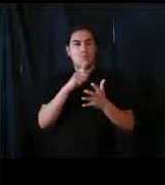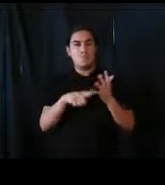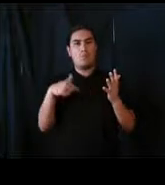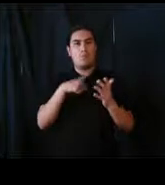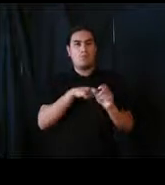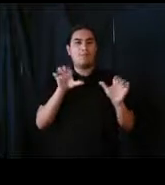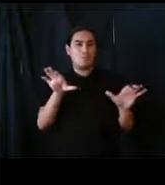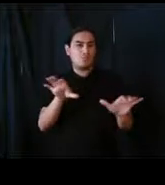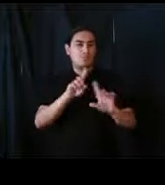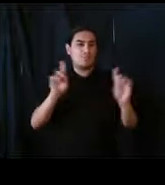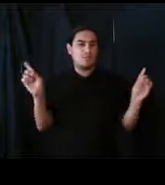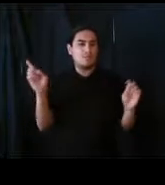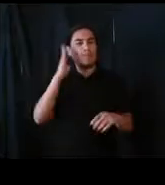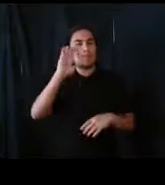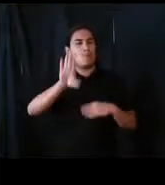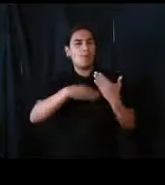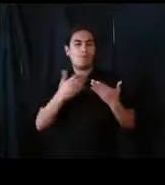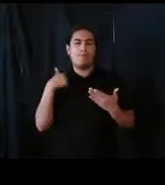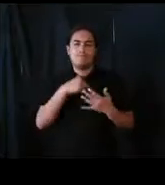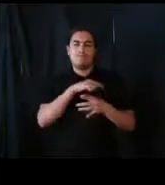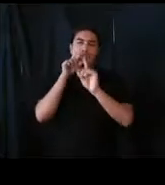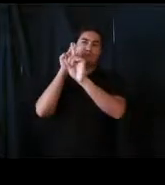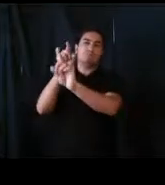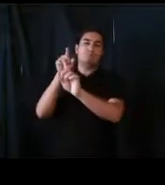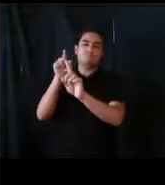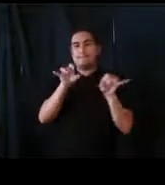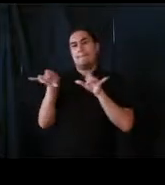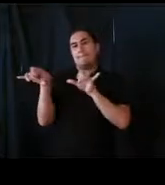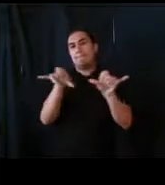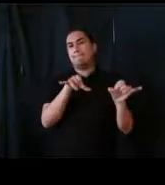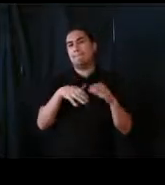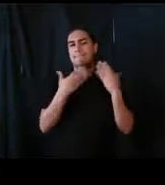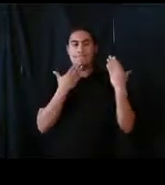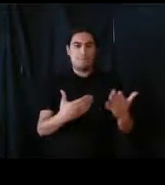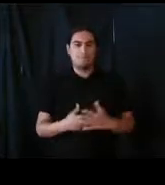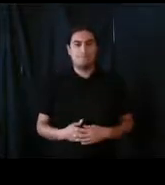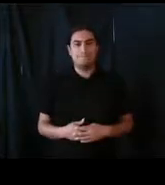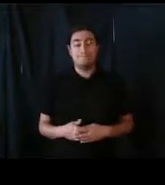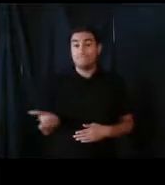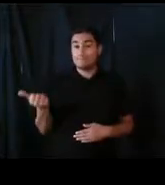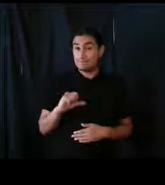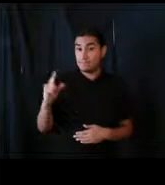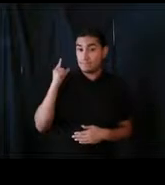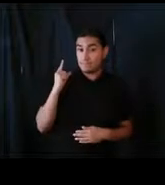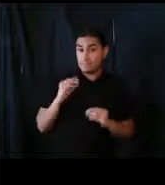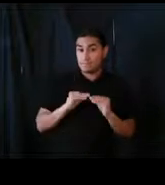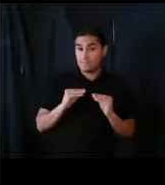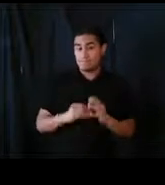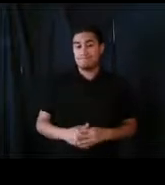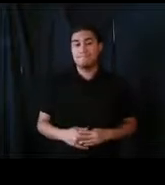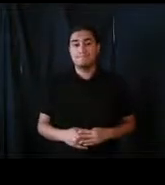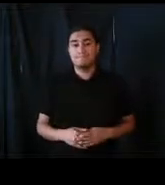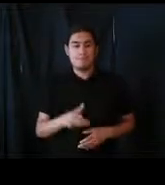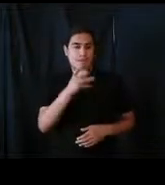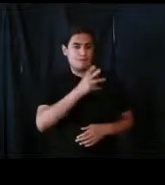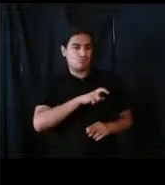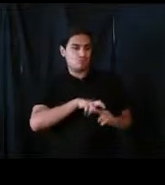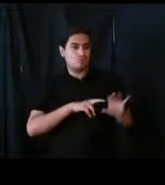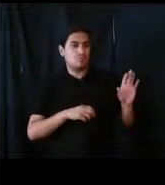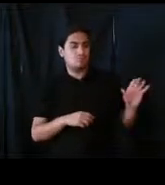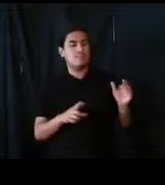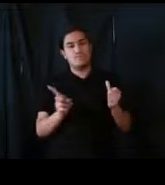working towards the same goal thank you anyone else yes thanks madam chair um first